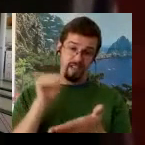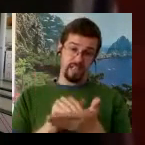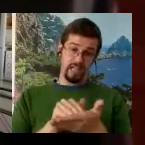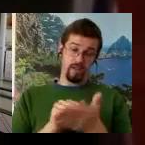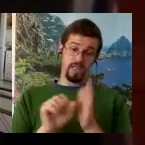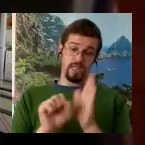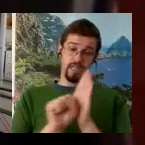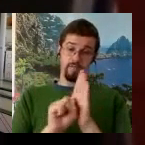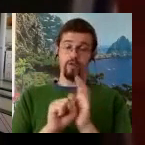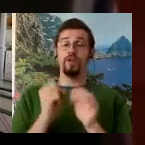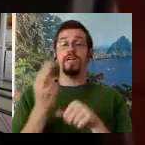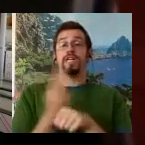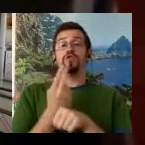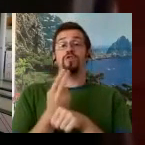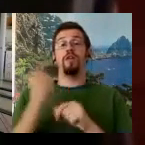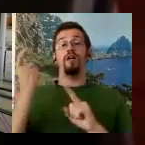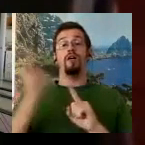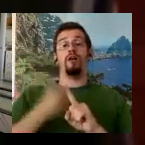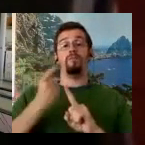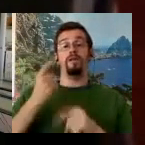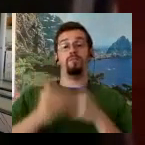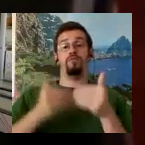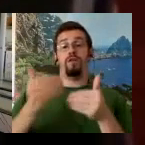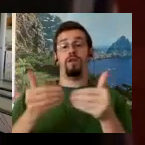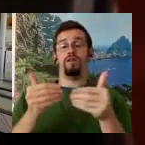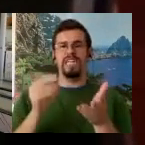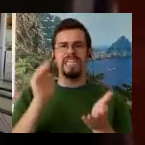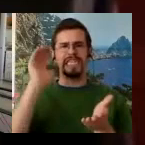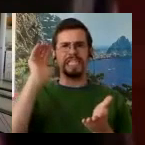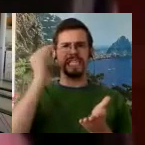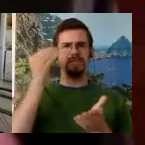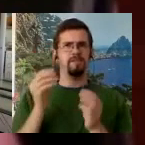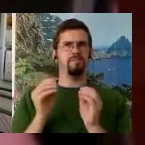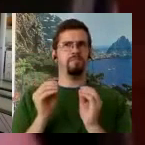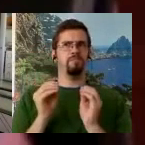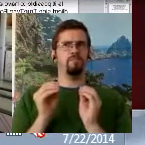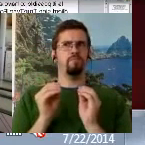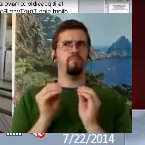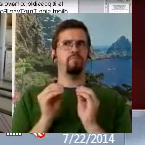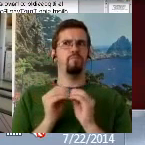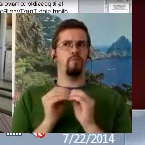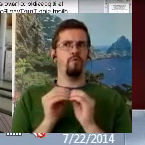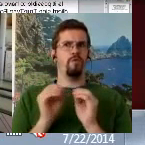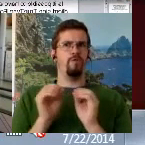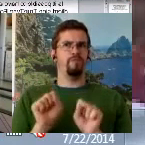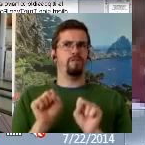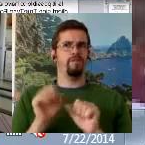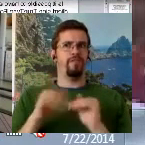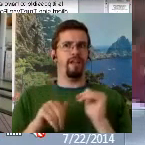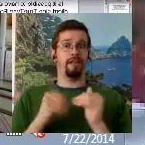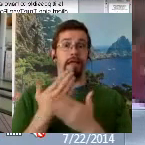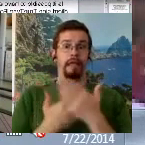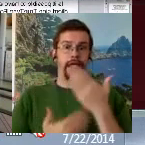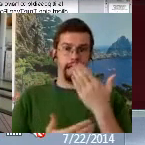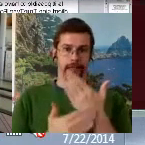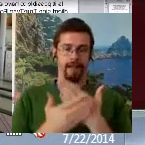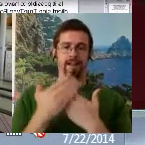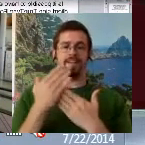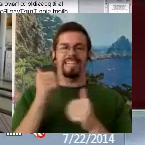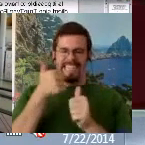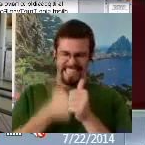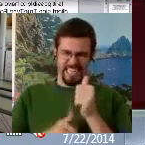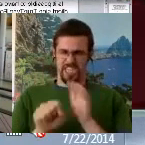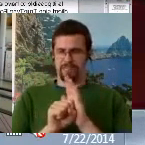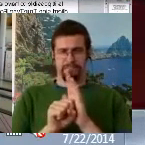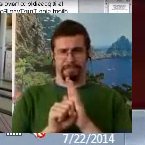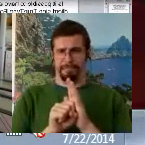process makes a lot more sense than trying to do this by hand. Because yeah. Symbols in by hand is,